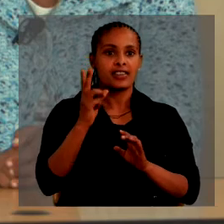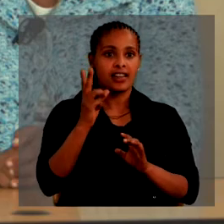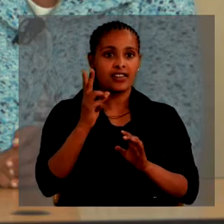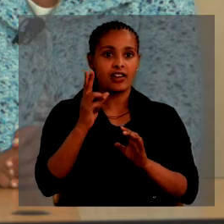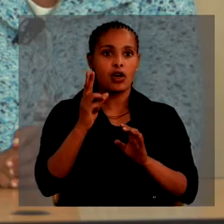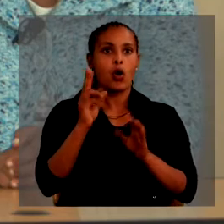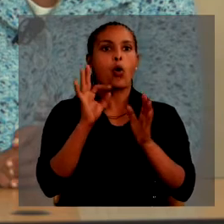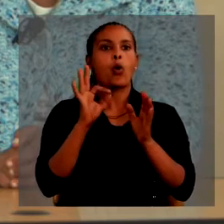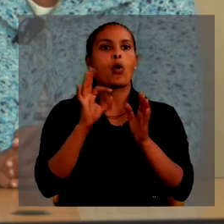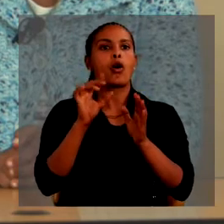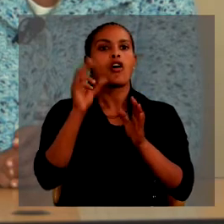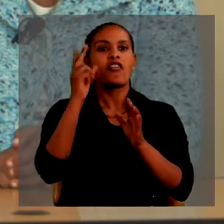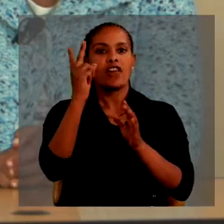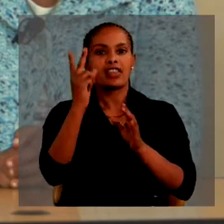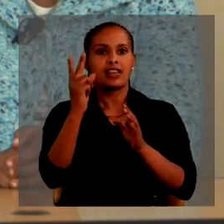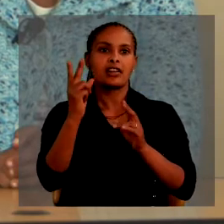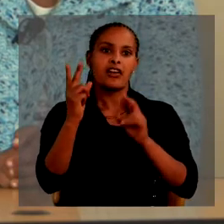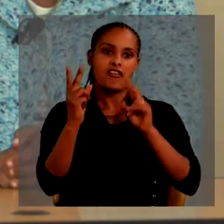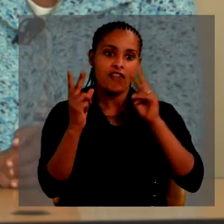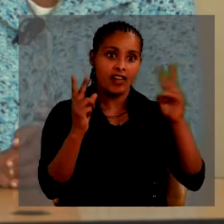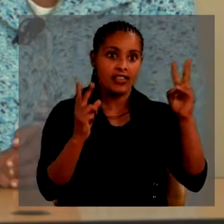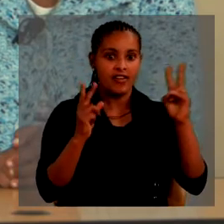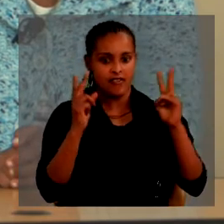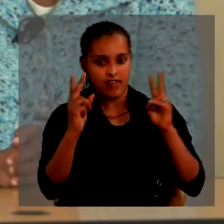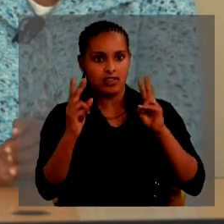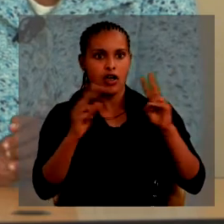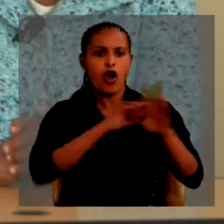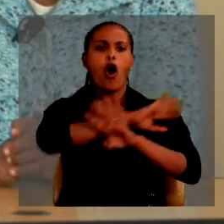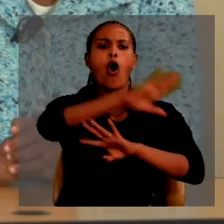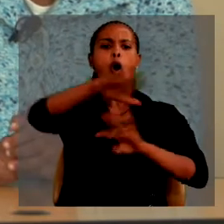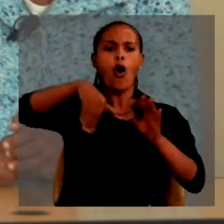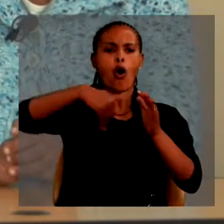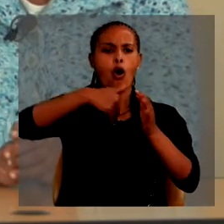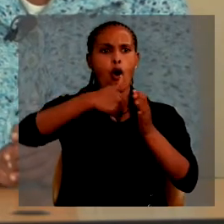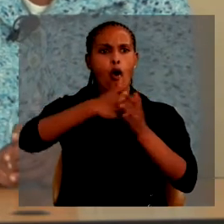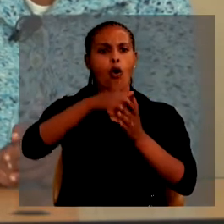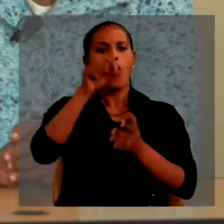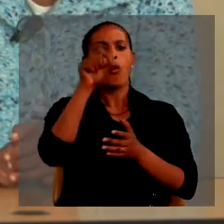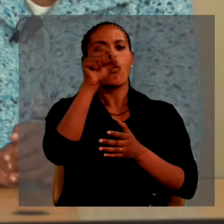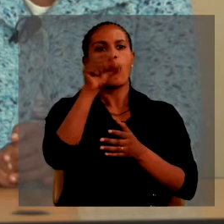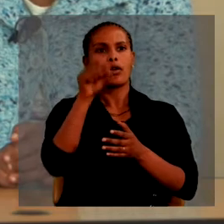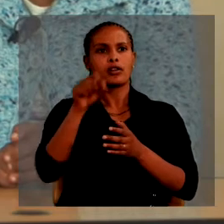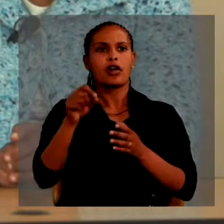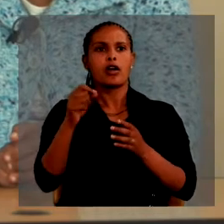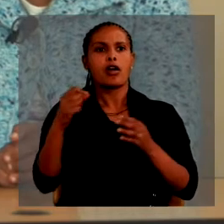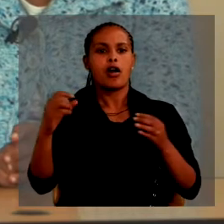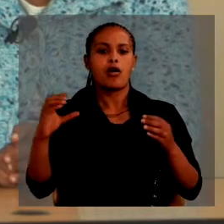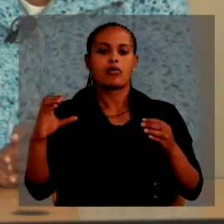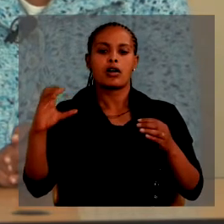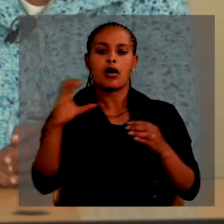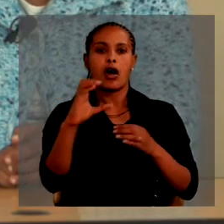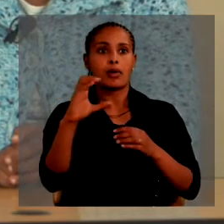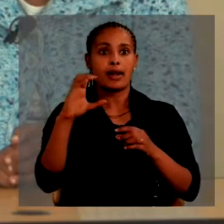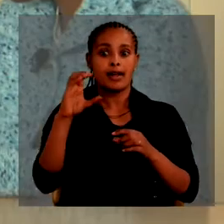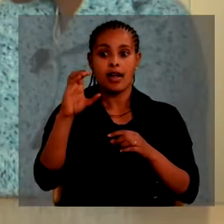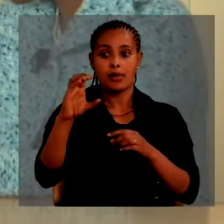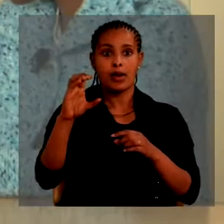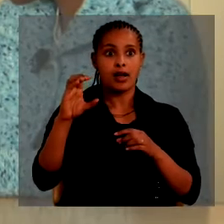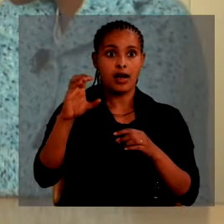vector quantity, a vector quantity, a vector quantity. All of them pointing towards carbon, and they cancel